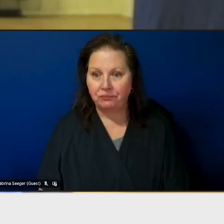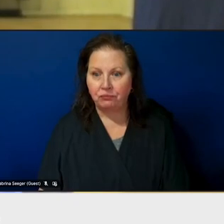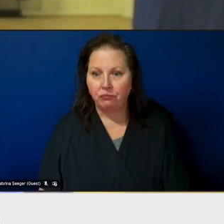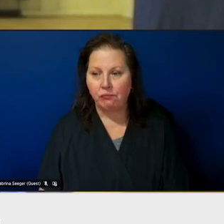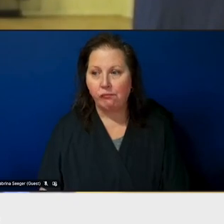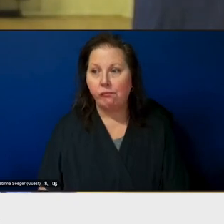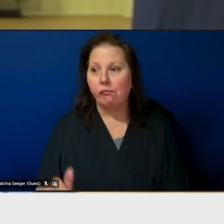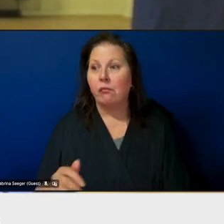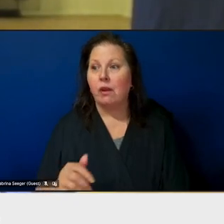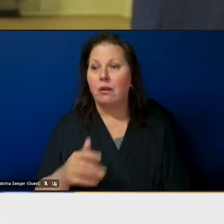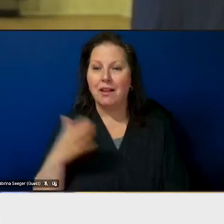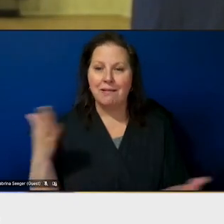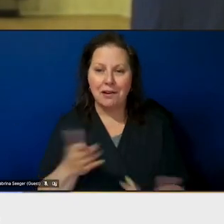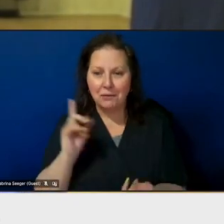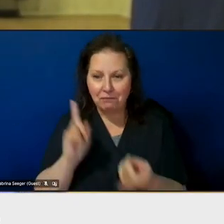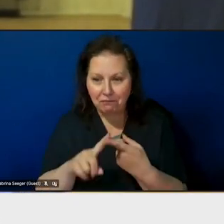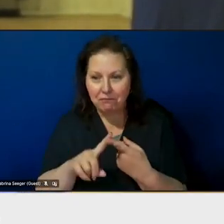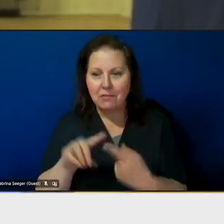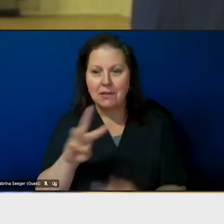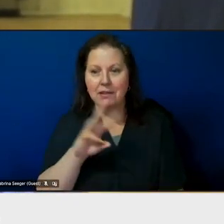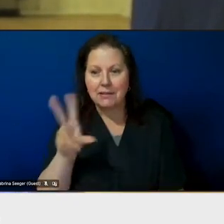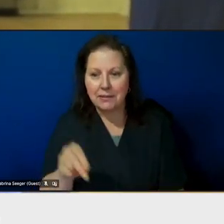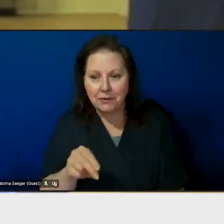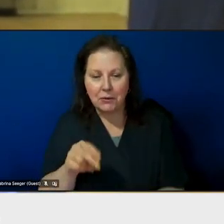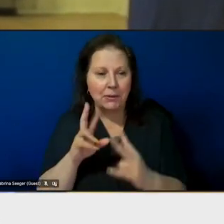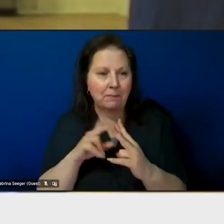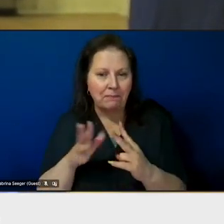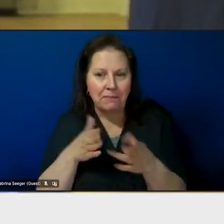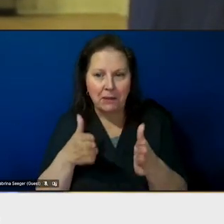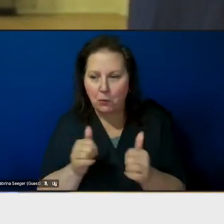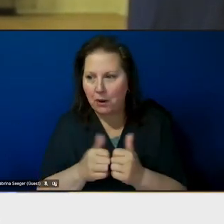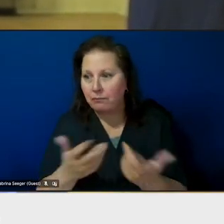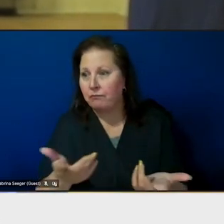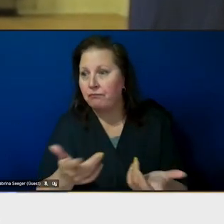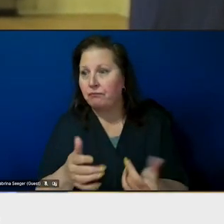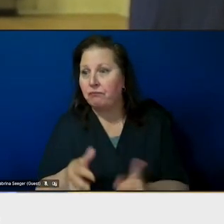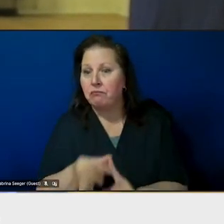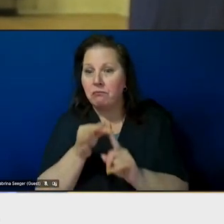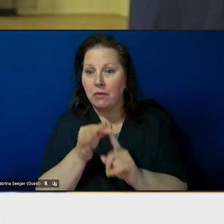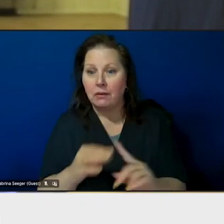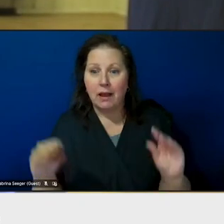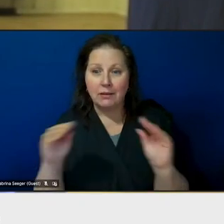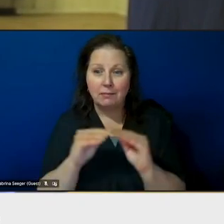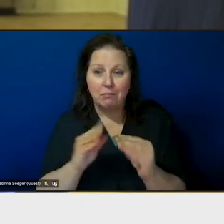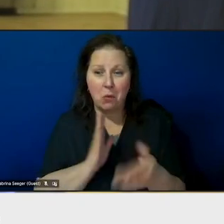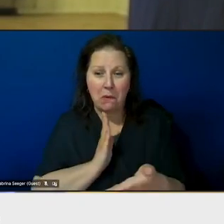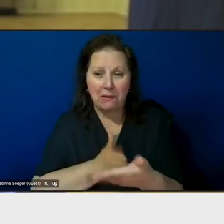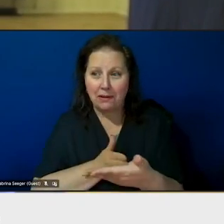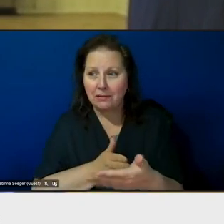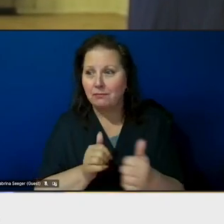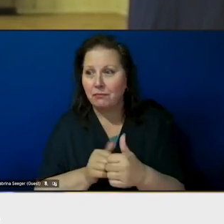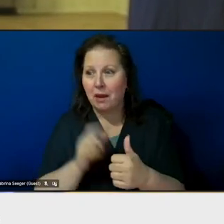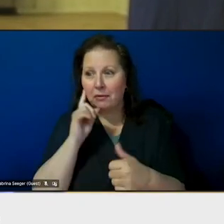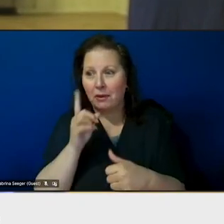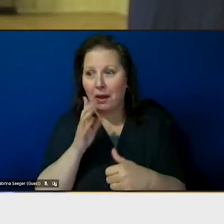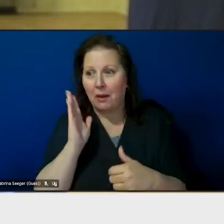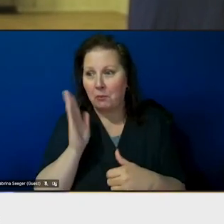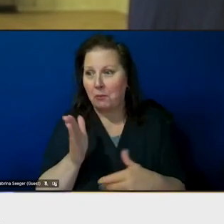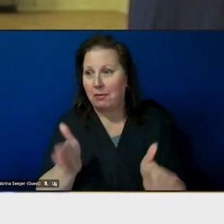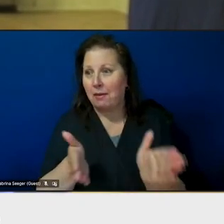We will be here until 6:30 either way, but unless there are any objections, I think I will